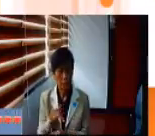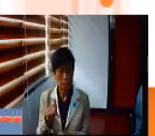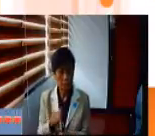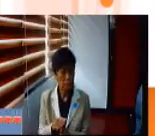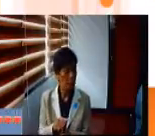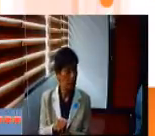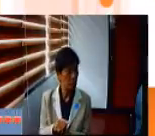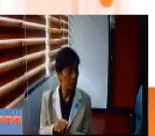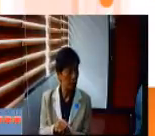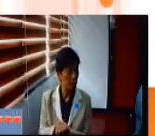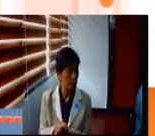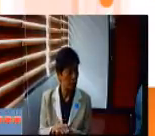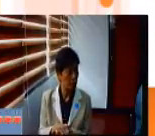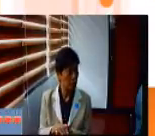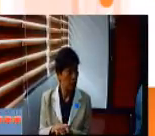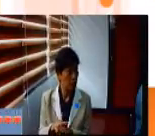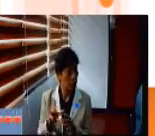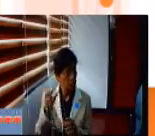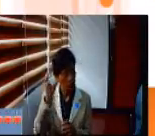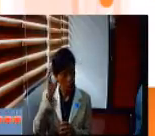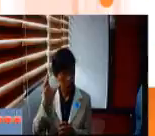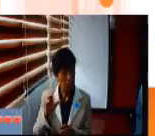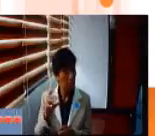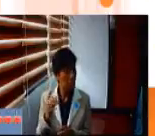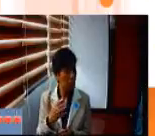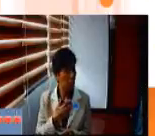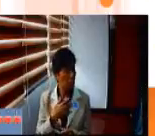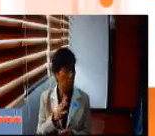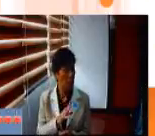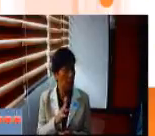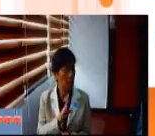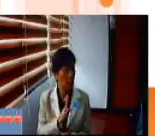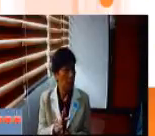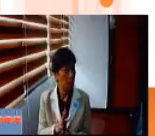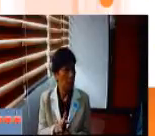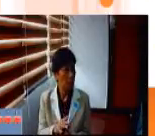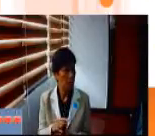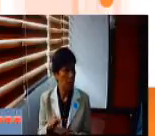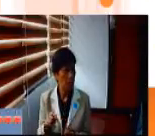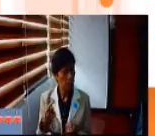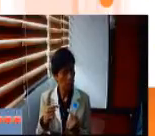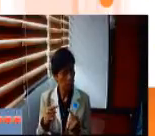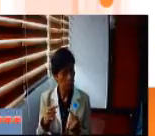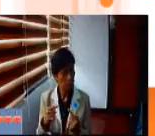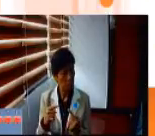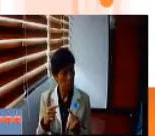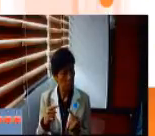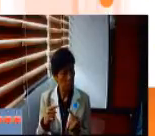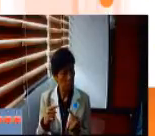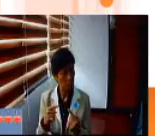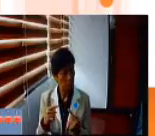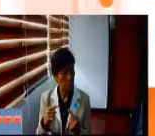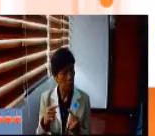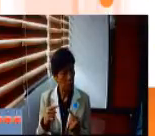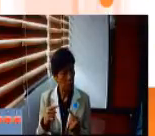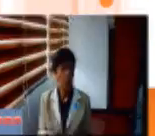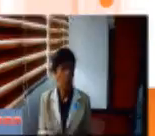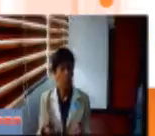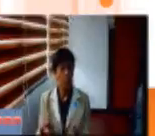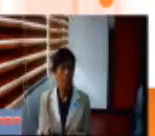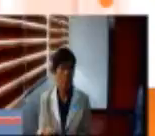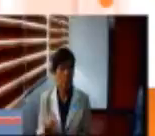of contextualize my talk when we do go into the part where we are going to talk about climate change.